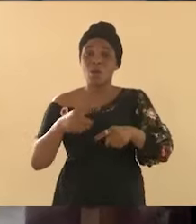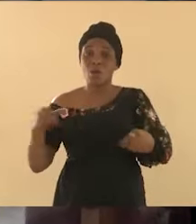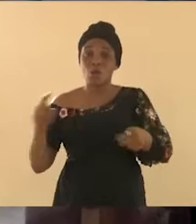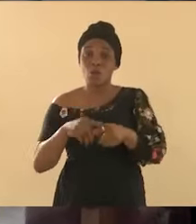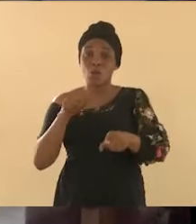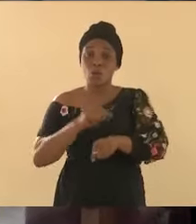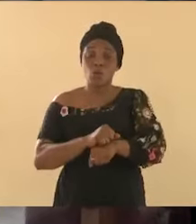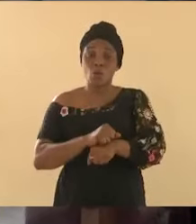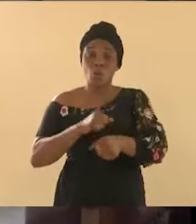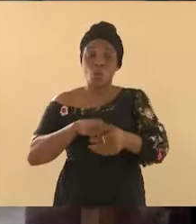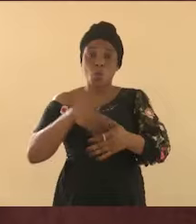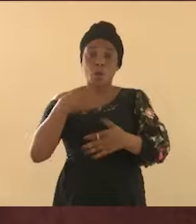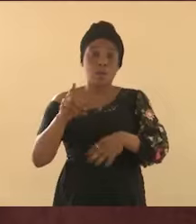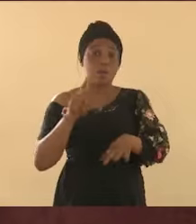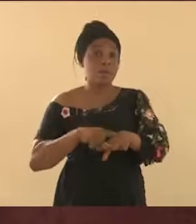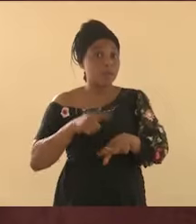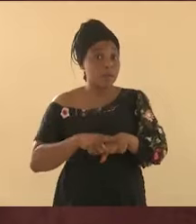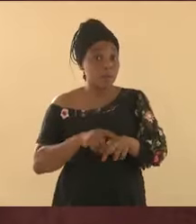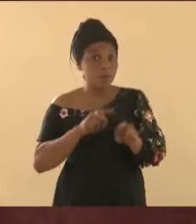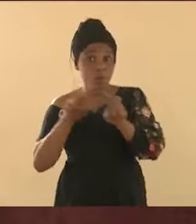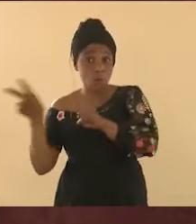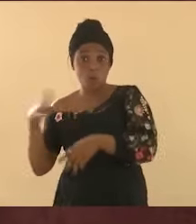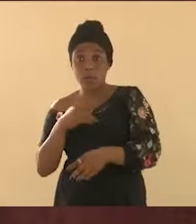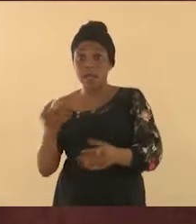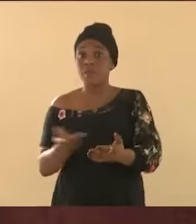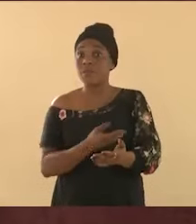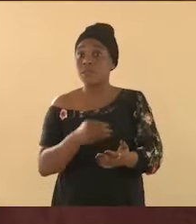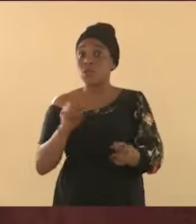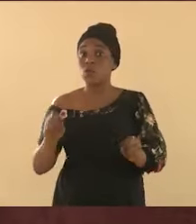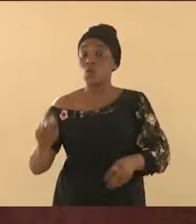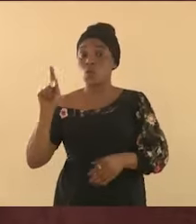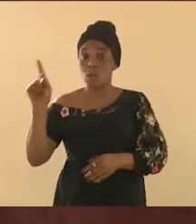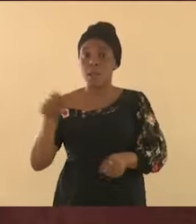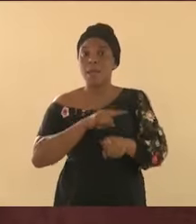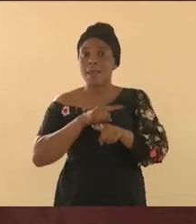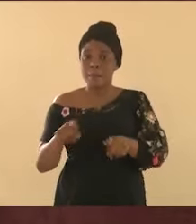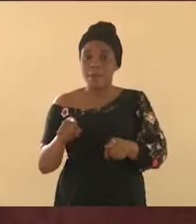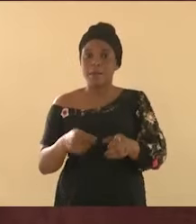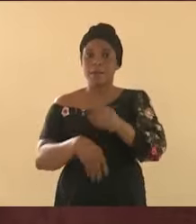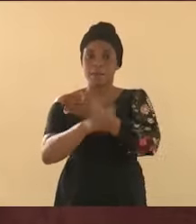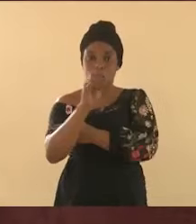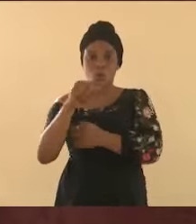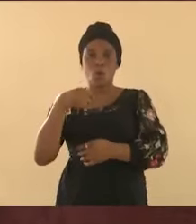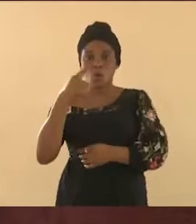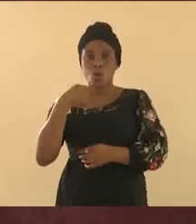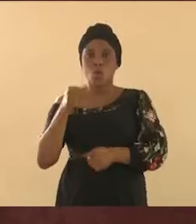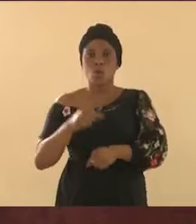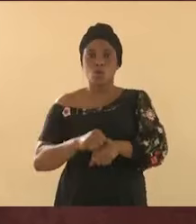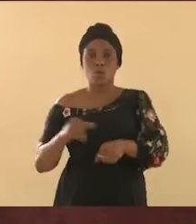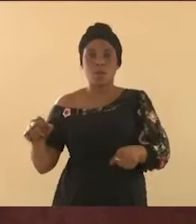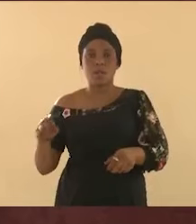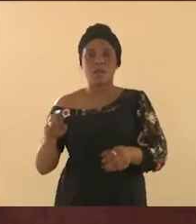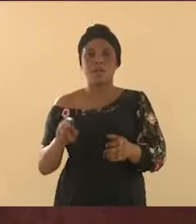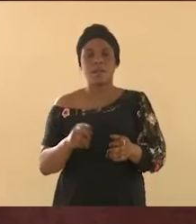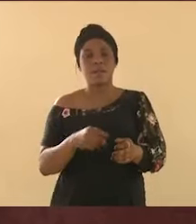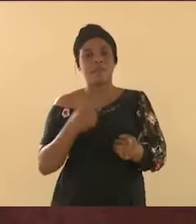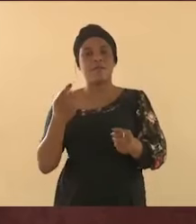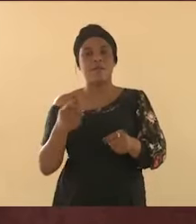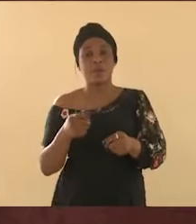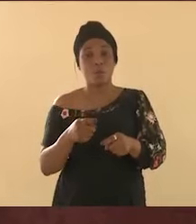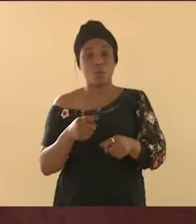out? Well, in the moment, it wouldn't look like everything is okay. But there is a God who is working out